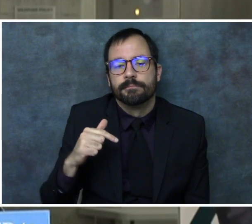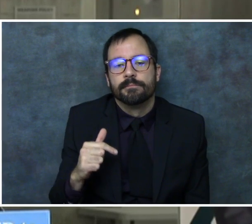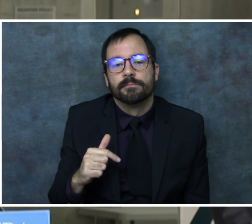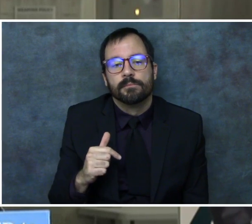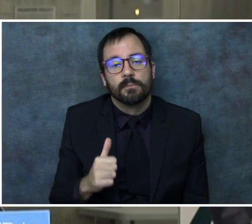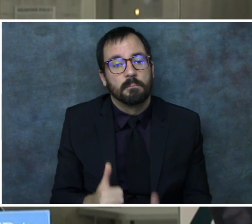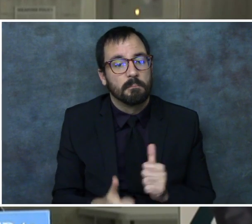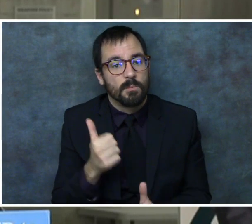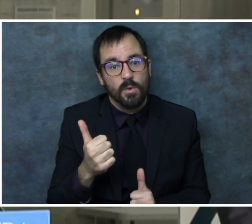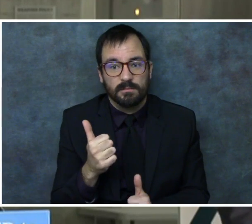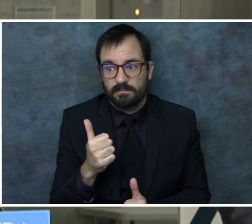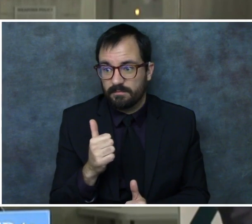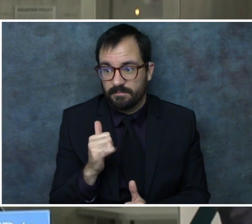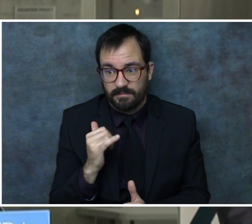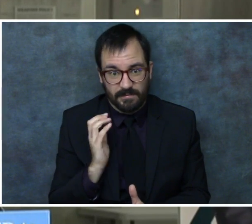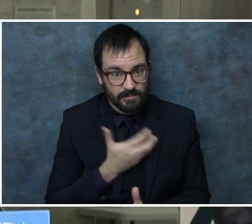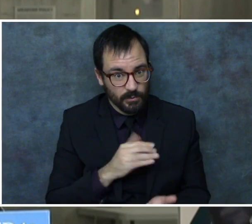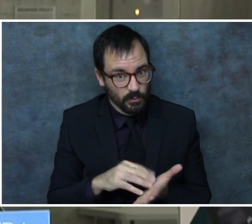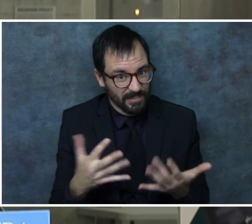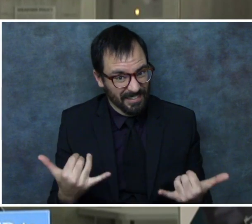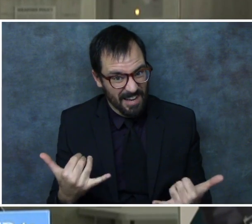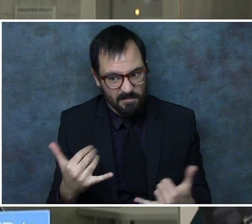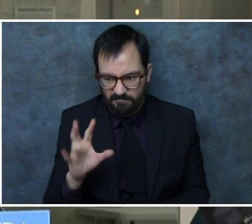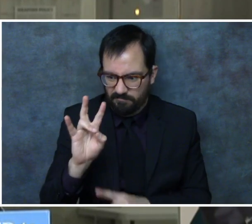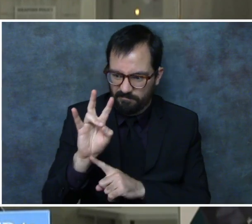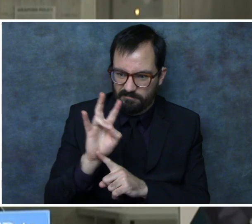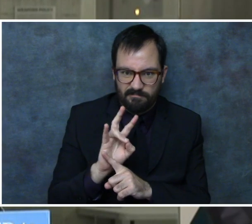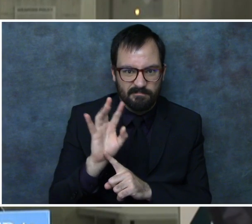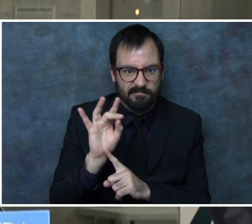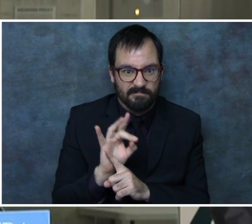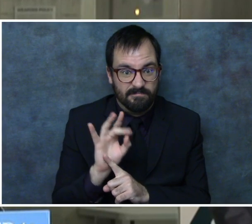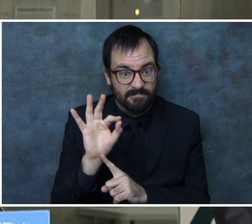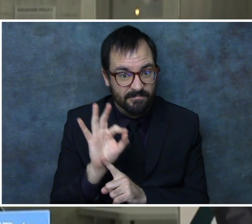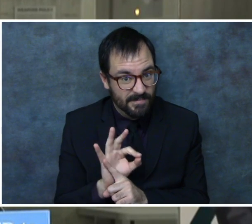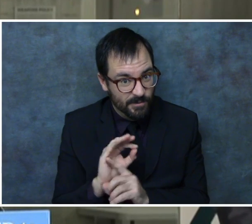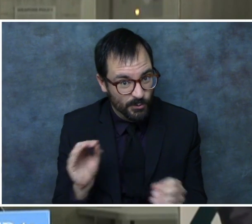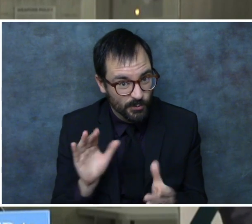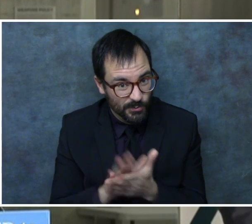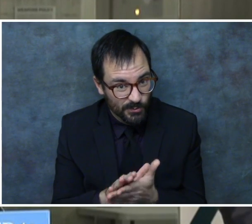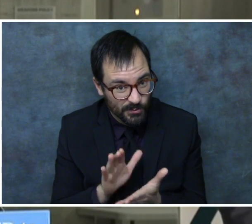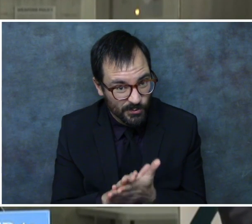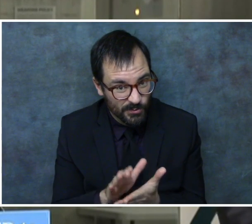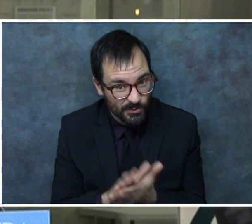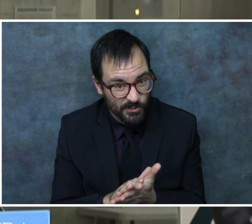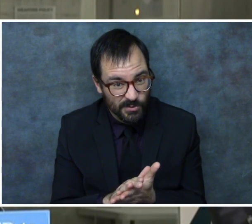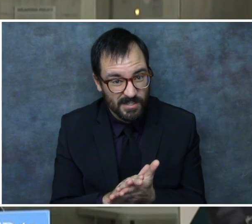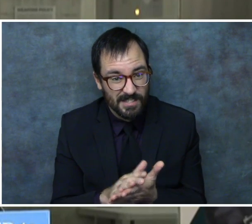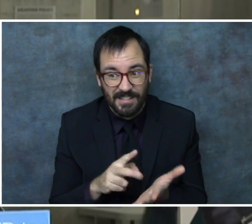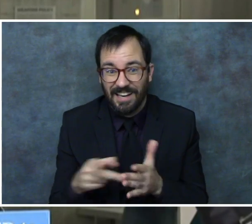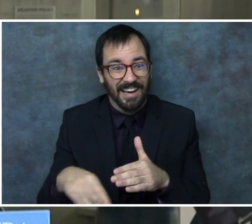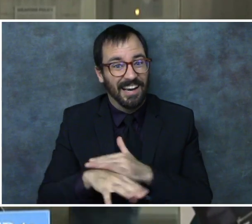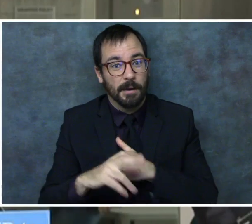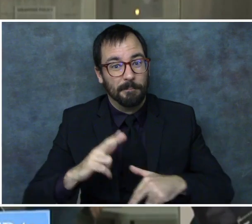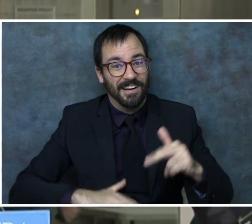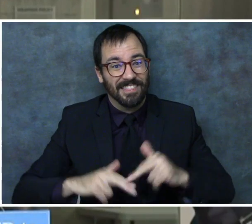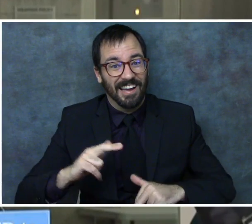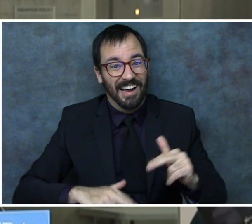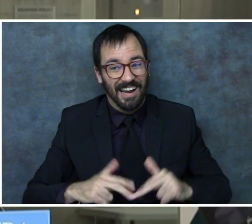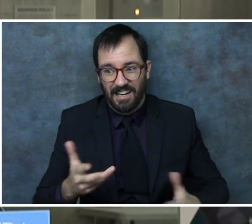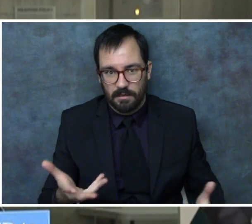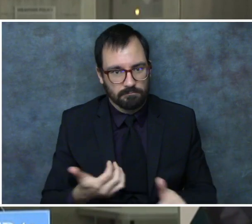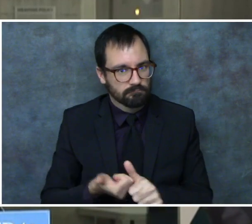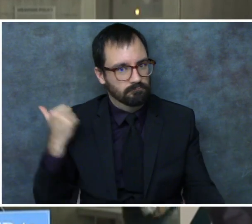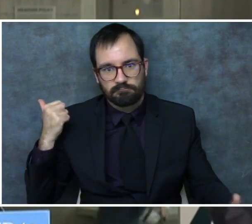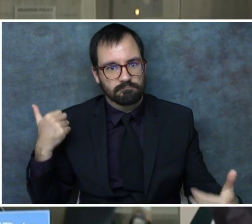they physically get into a building again. And that's why it's so important for us to think about how do we get this hybrid